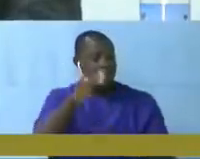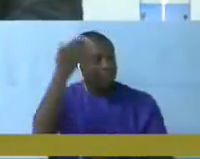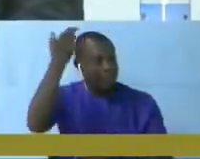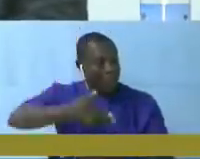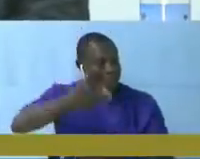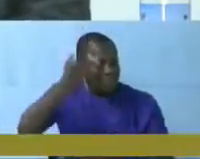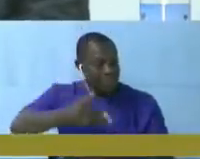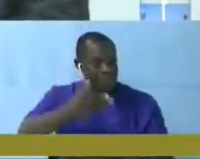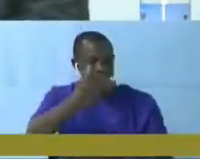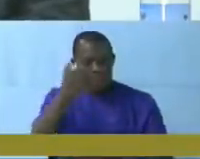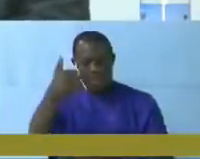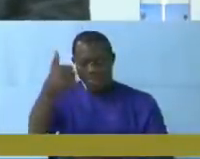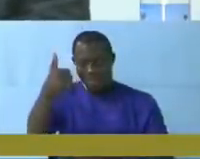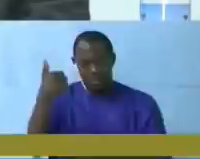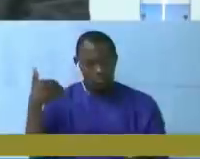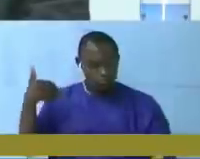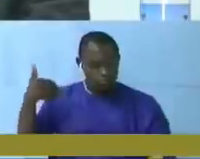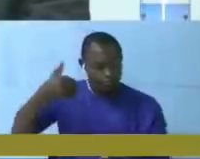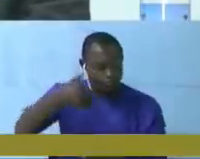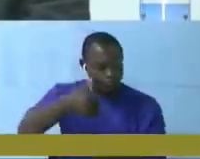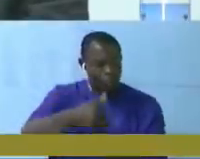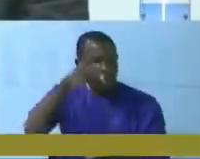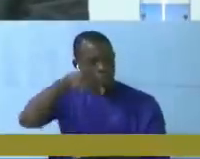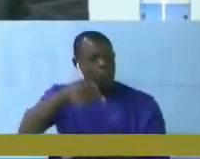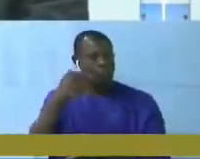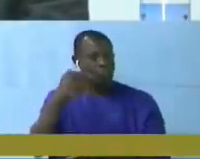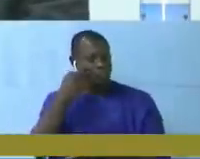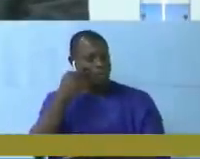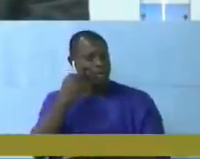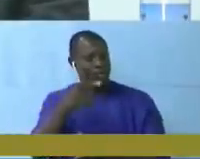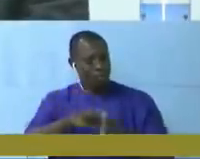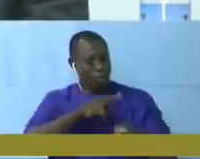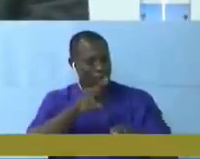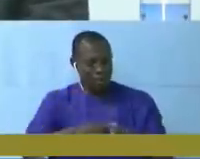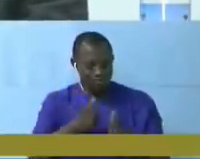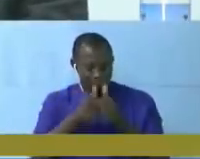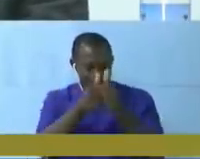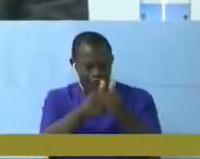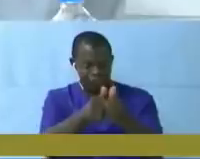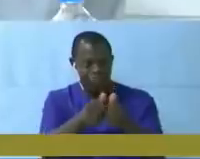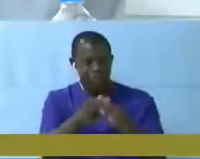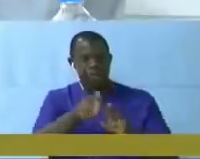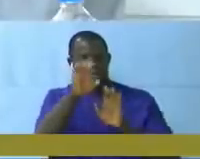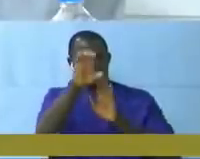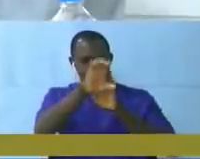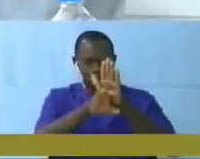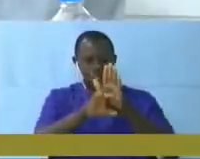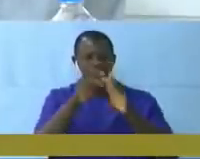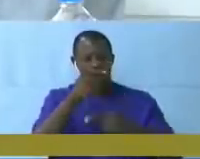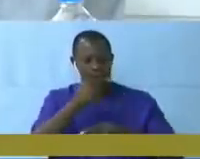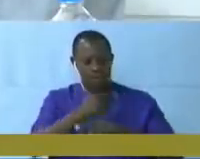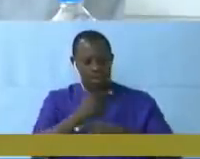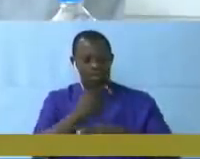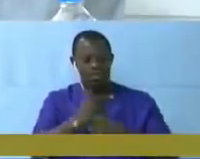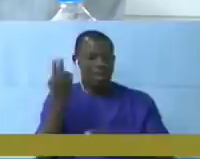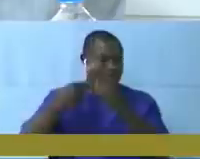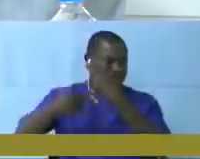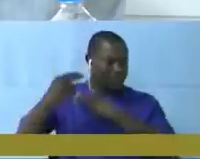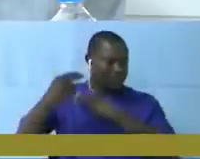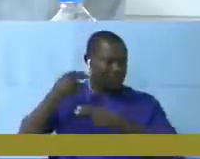1996 to date. Bon melni mën nañu wax né nak yag nga top tarihi li nga xamné modi loi yi rew mi di